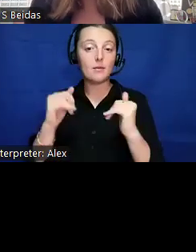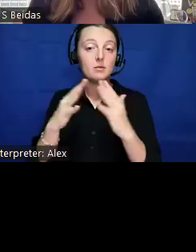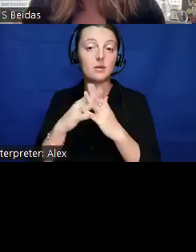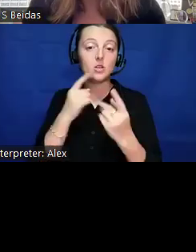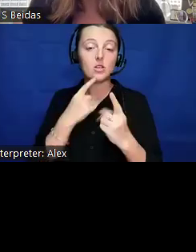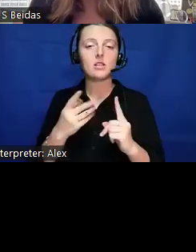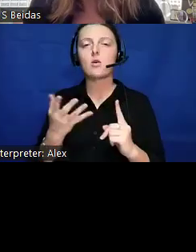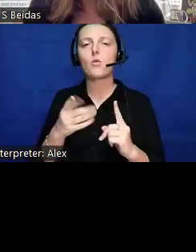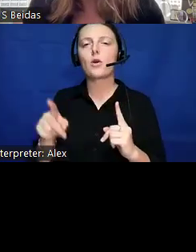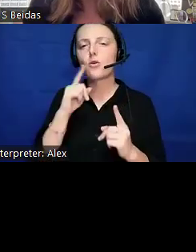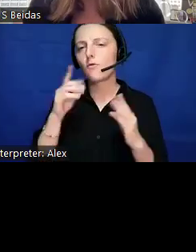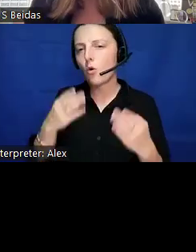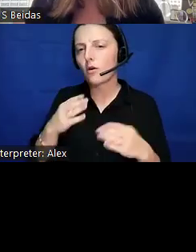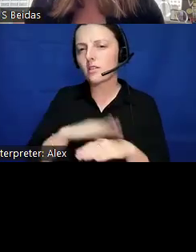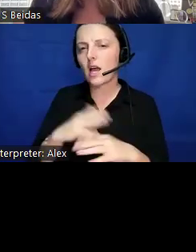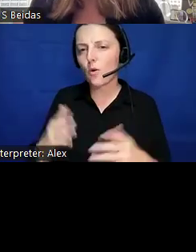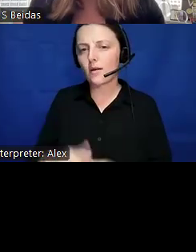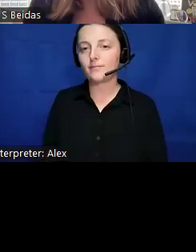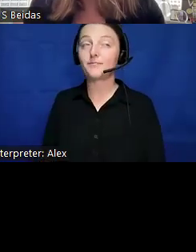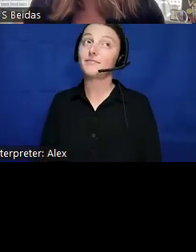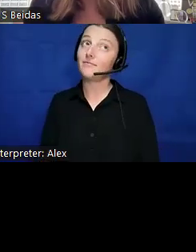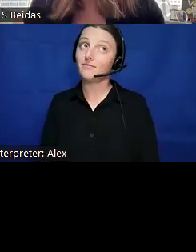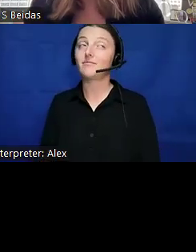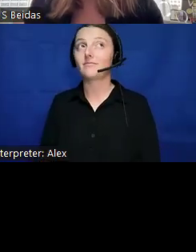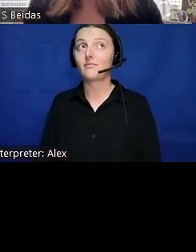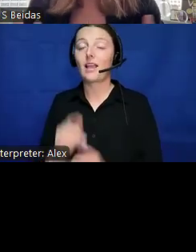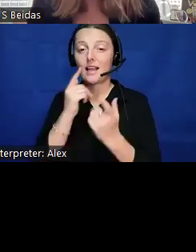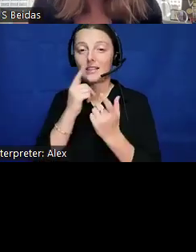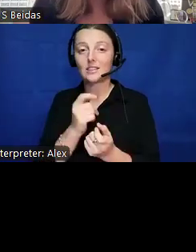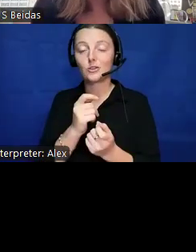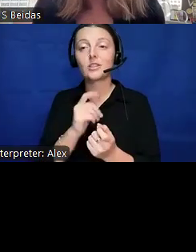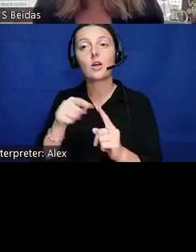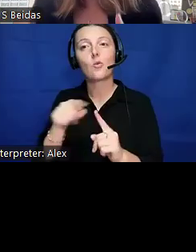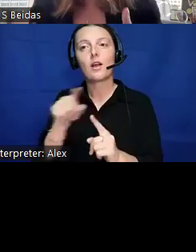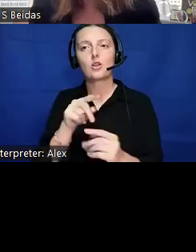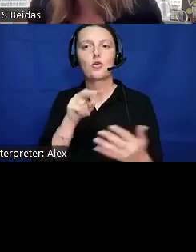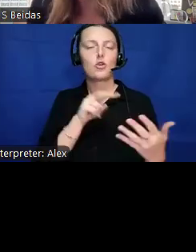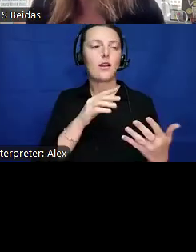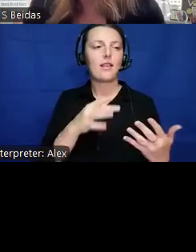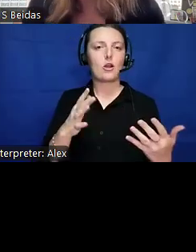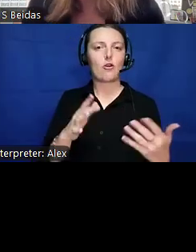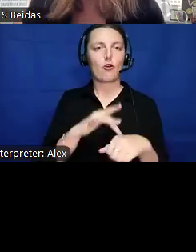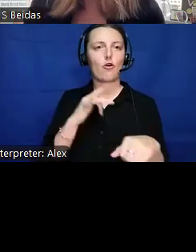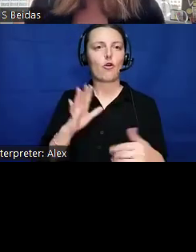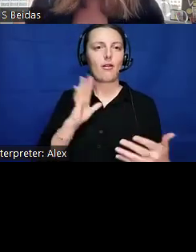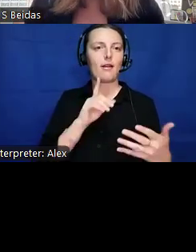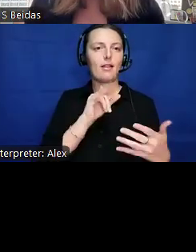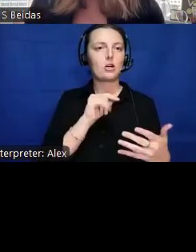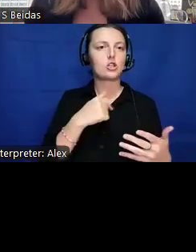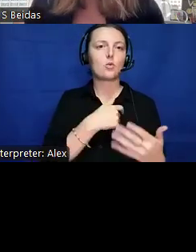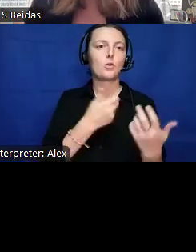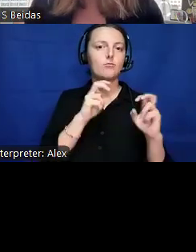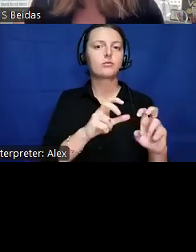on? And it's really interesting because when you look at the early literature, we spent a lot of time trying to train clinicians and get them up to